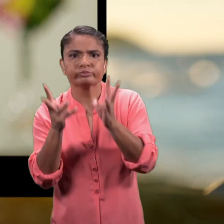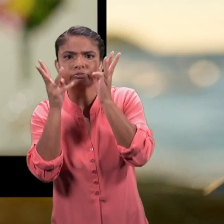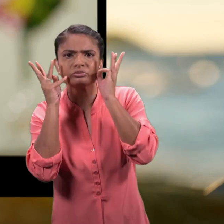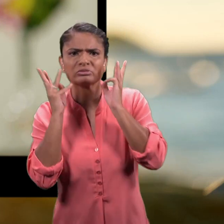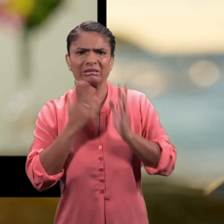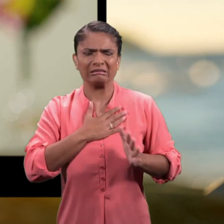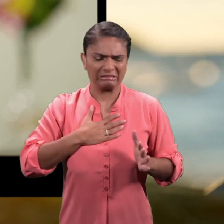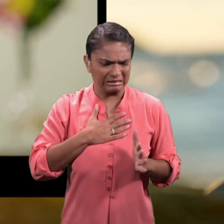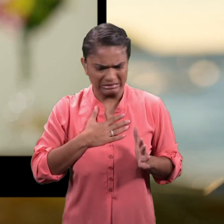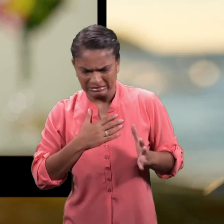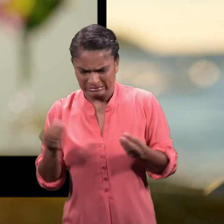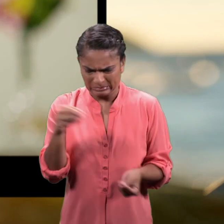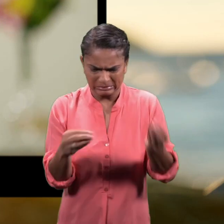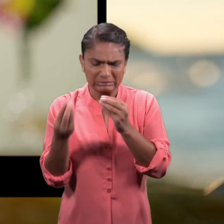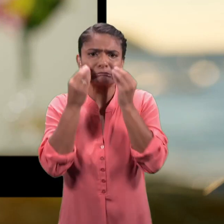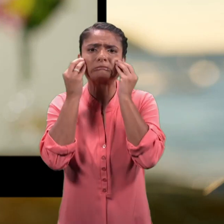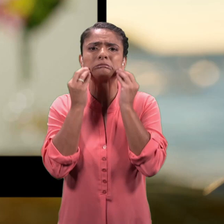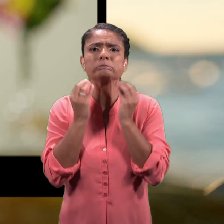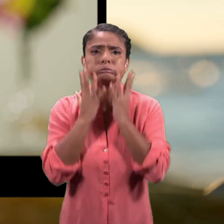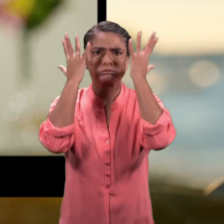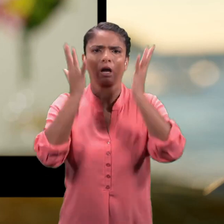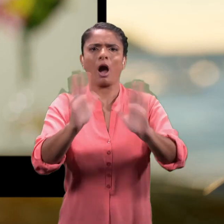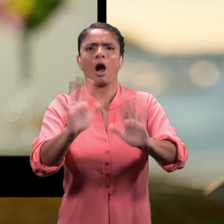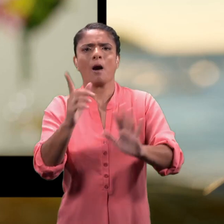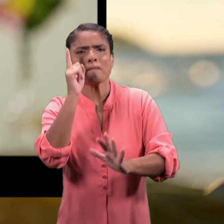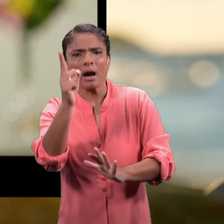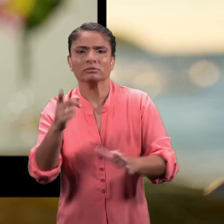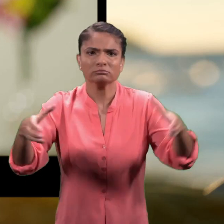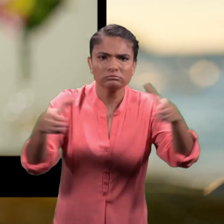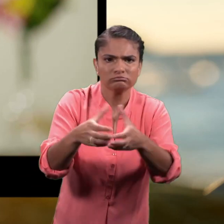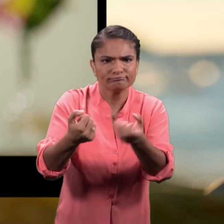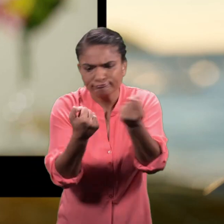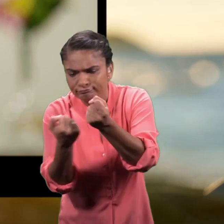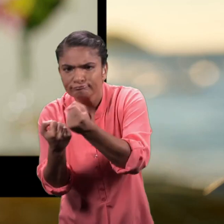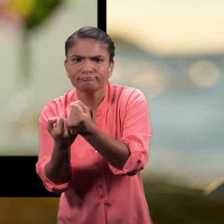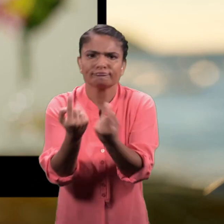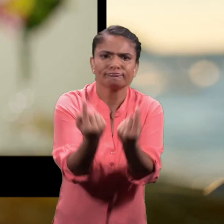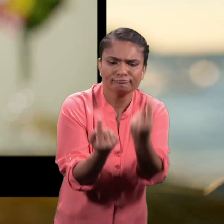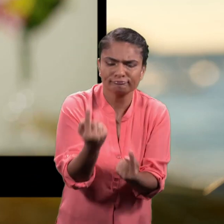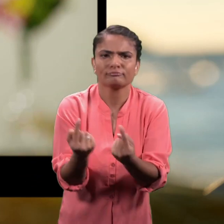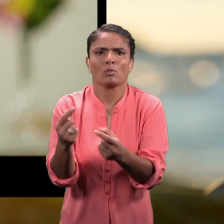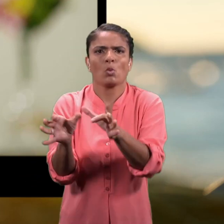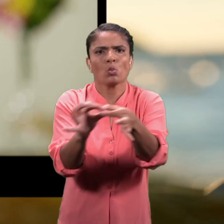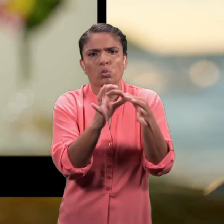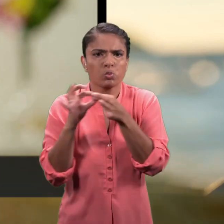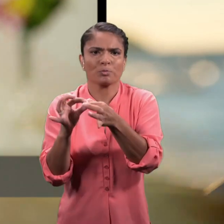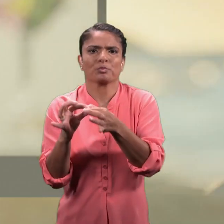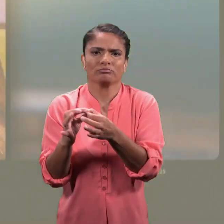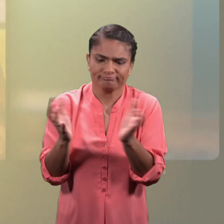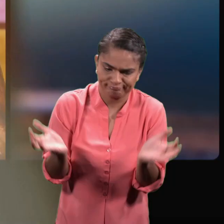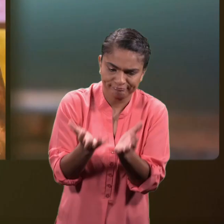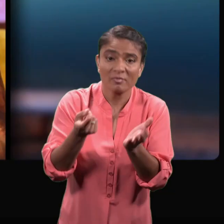something, this and this, it helped me. And also another thing, in our